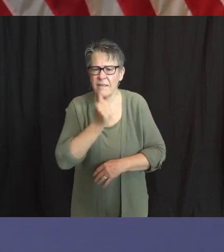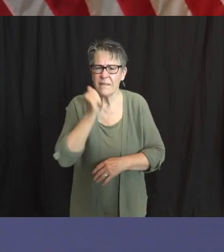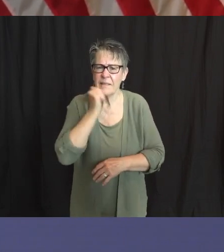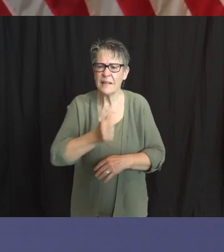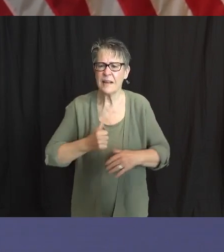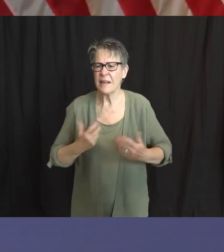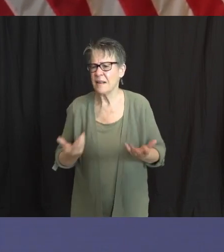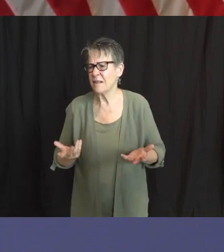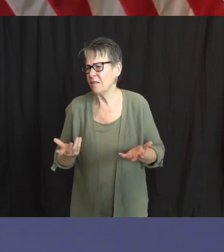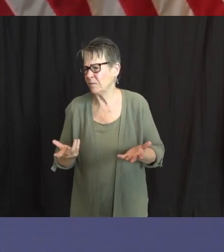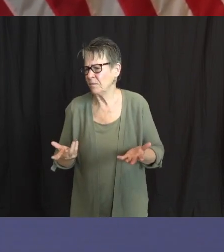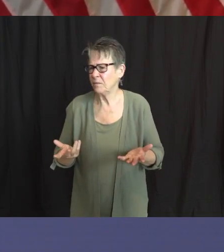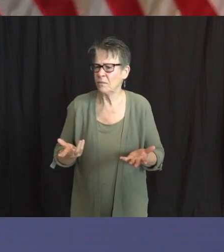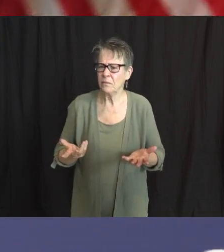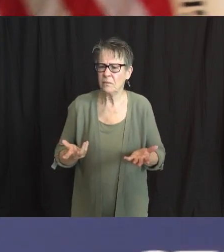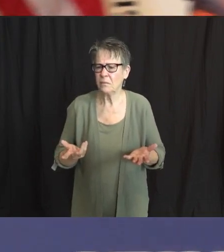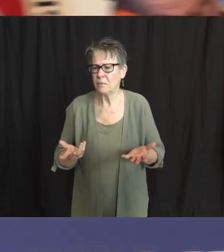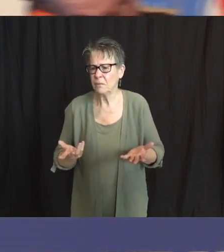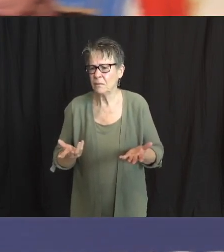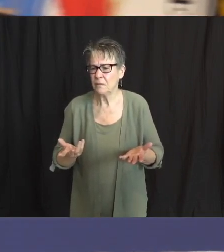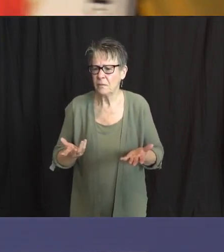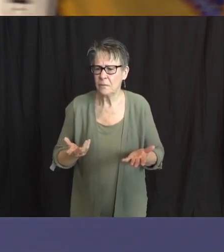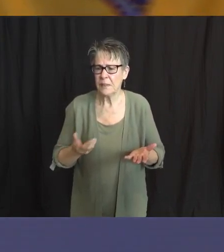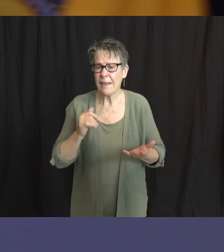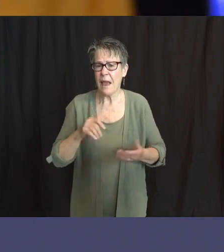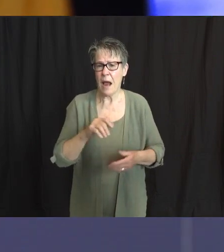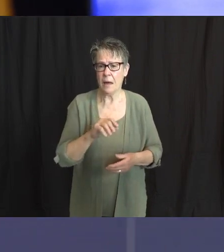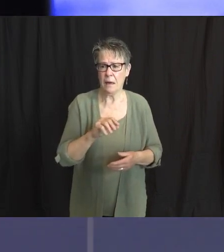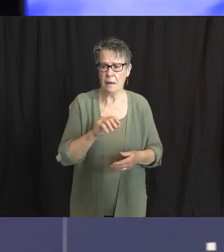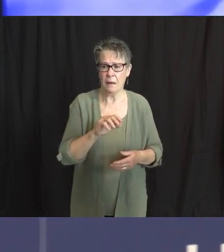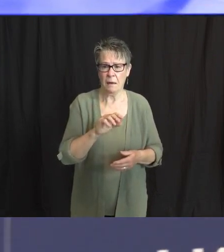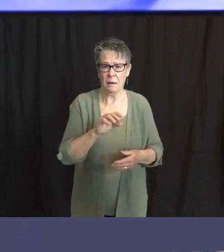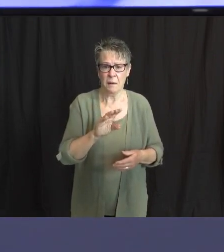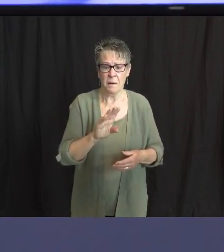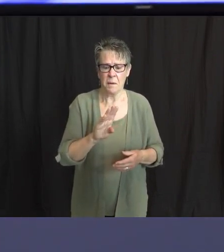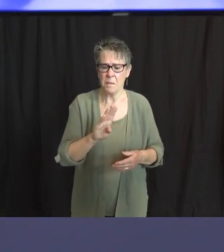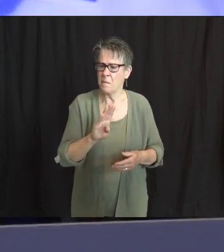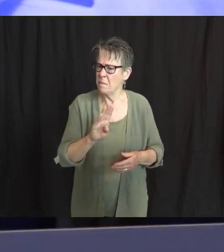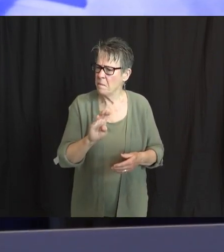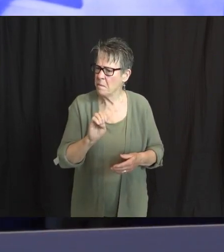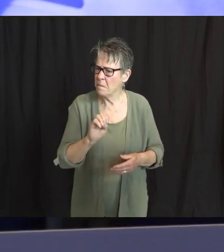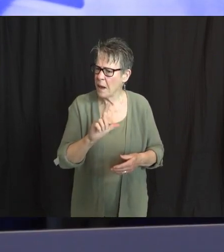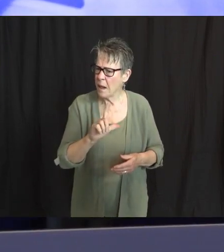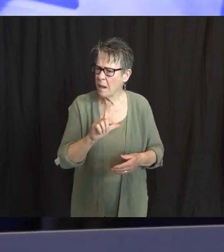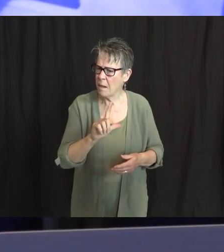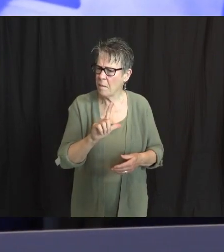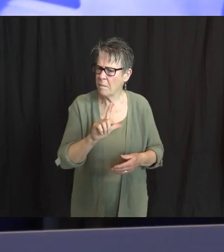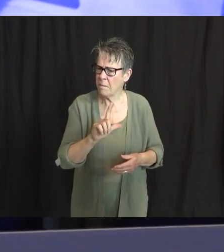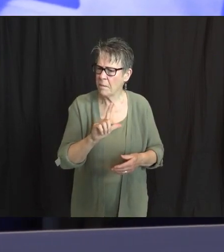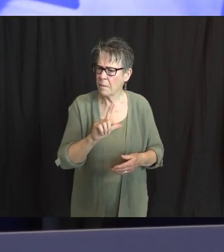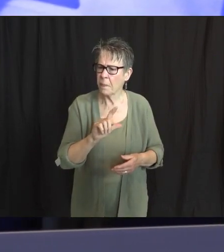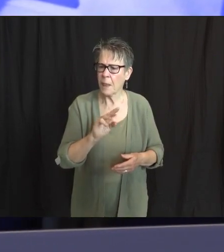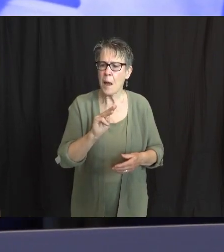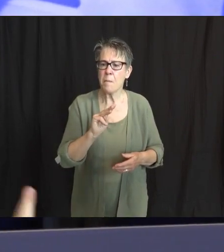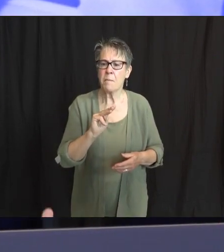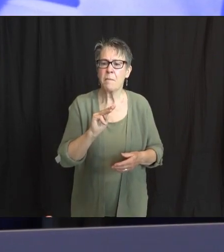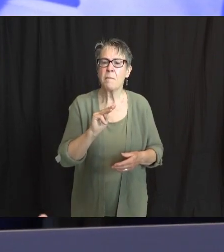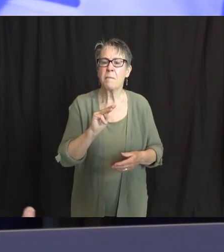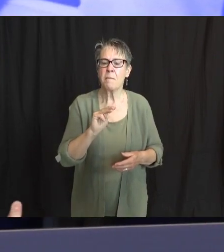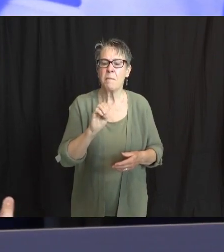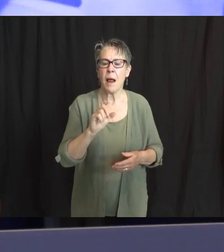on Belmar, the Belmar Gym, Pat? It's my understanding that the owners were issued a summons for that, and the clientele there were